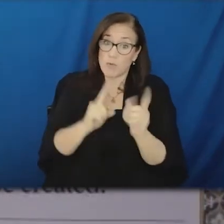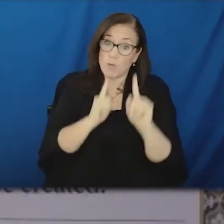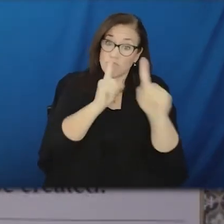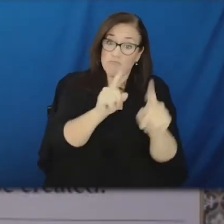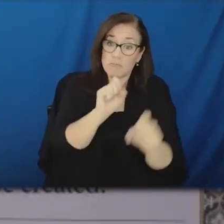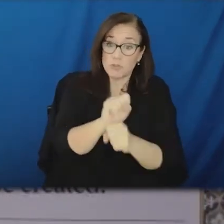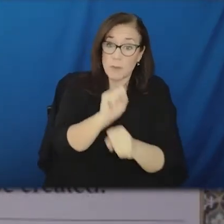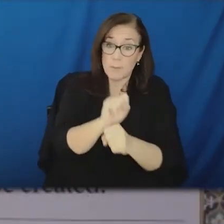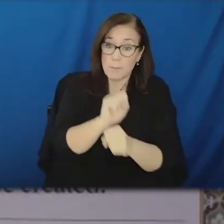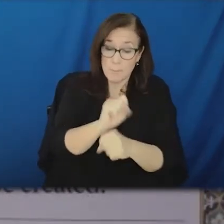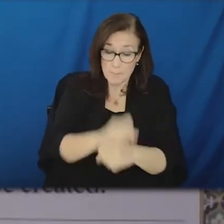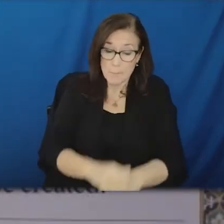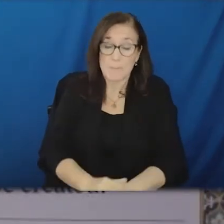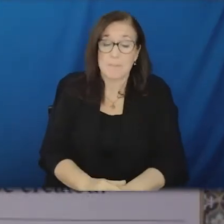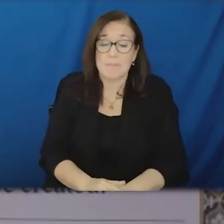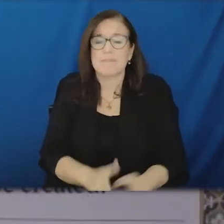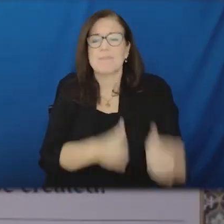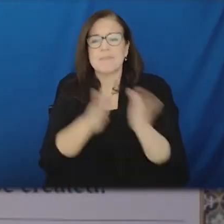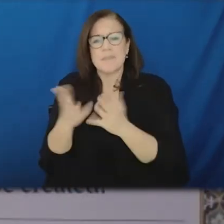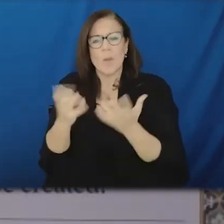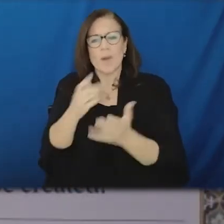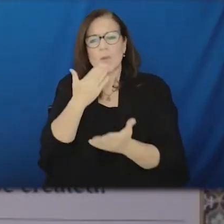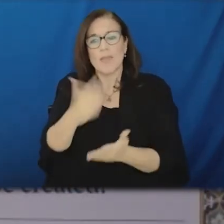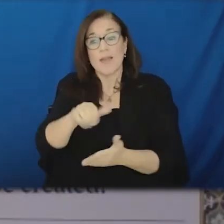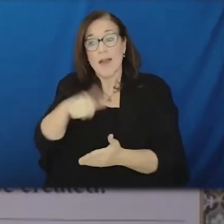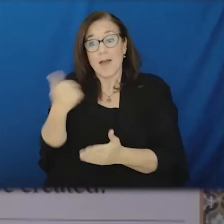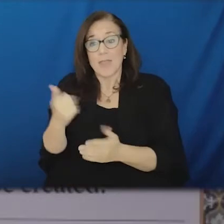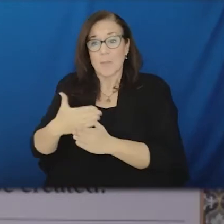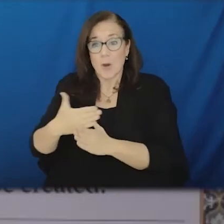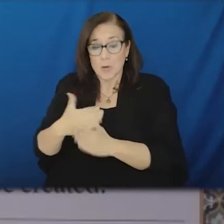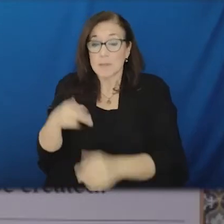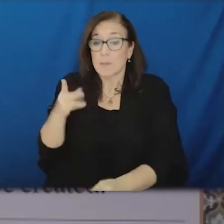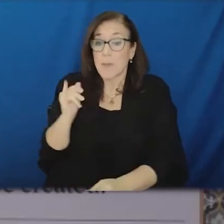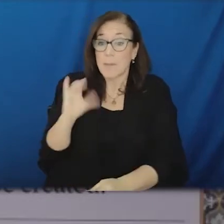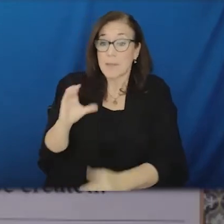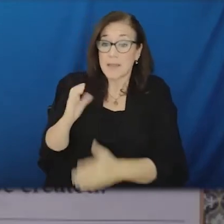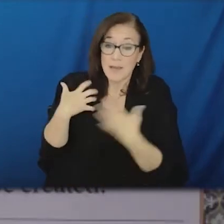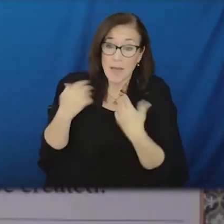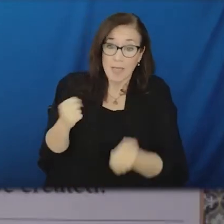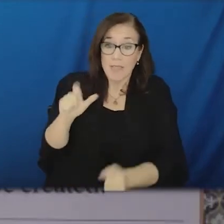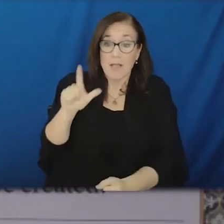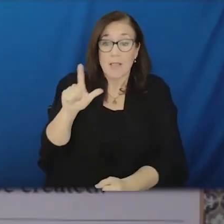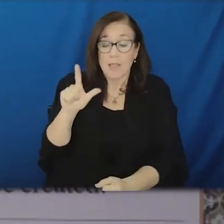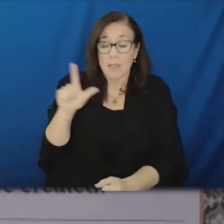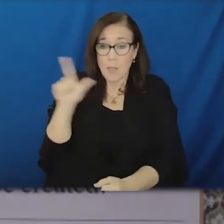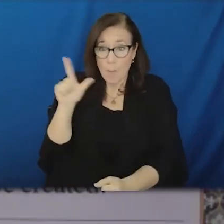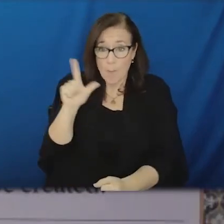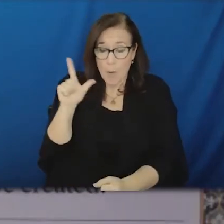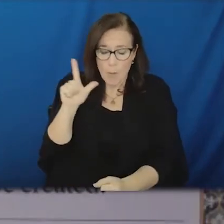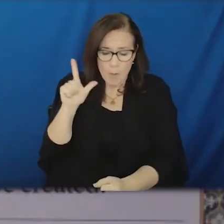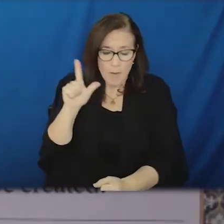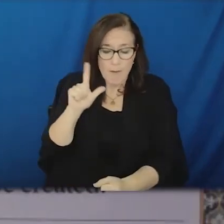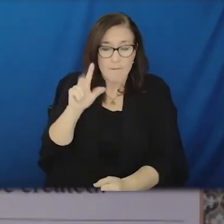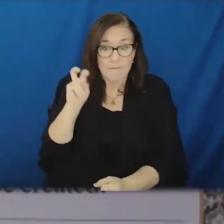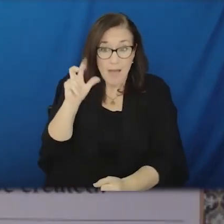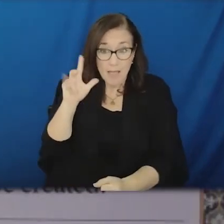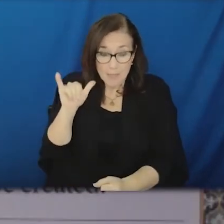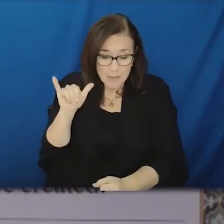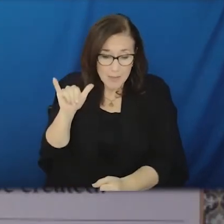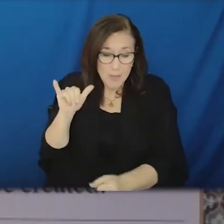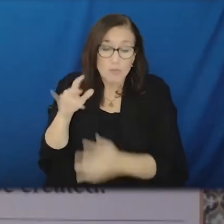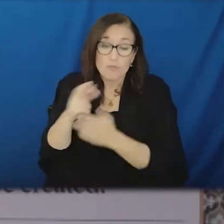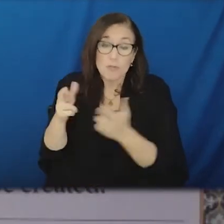Lastly, I want to thank another set of partners, our partners at Public Health, Lompoc Valley Regional Center, Cottage Hospital, and Sansum